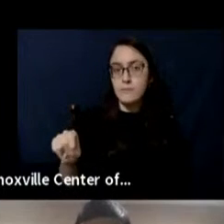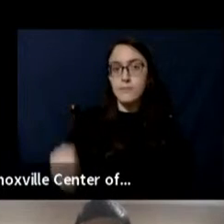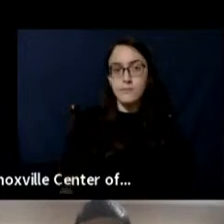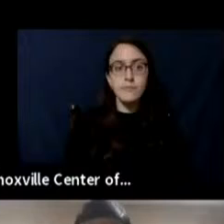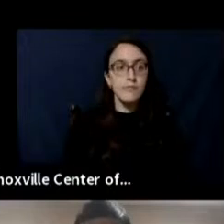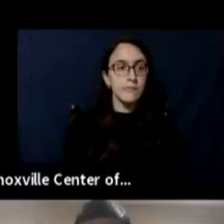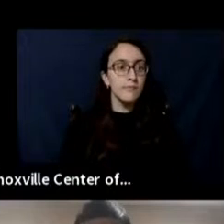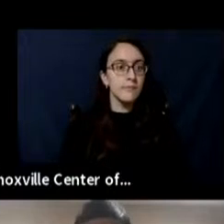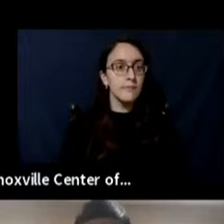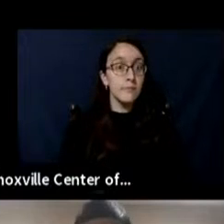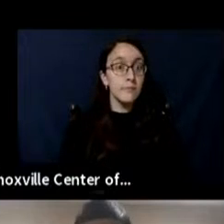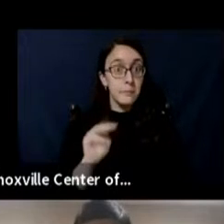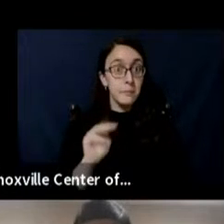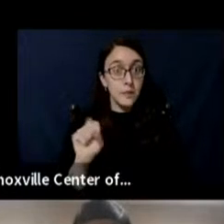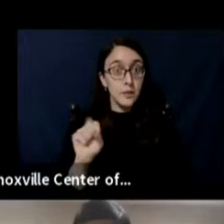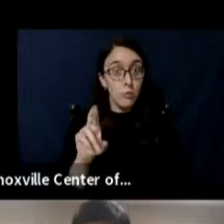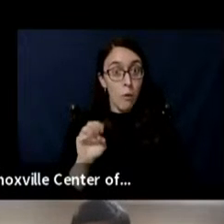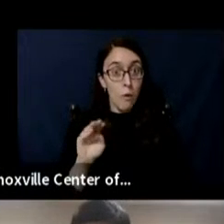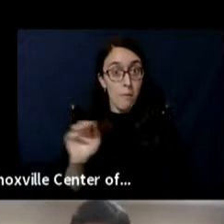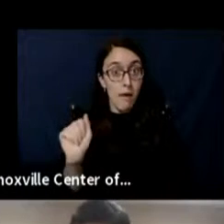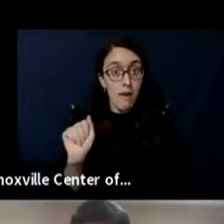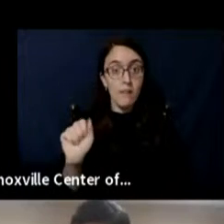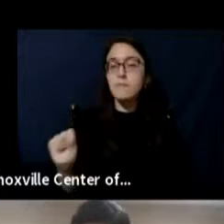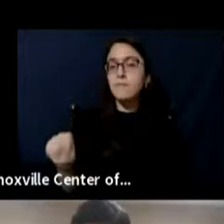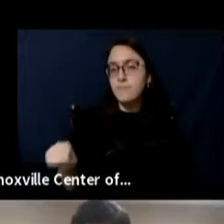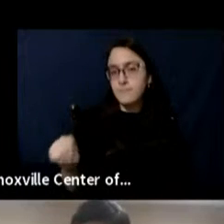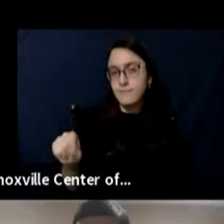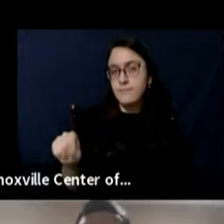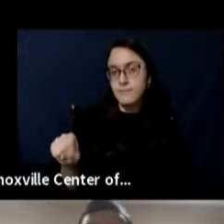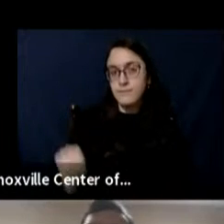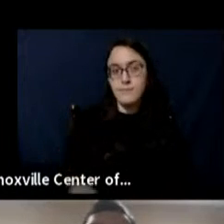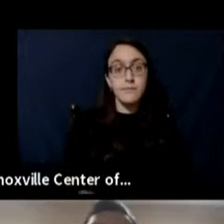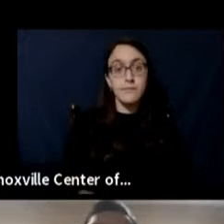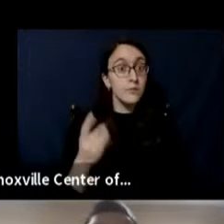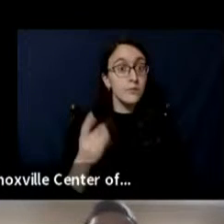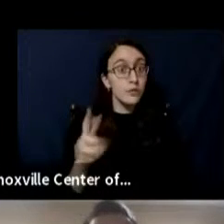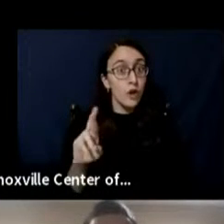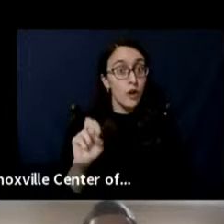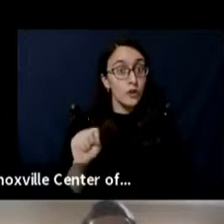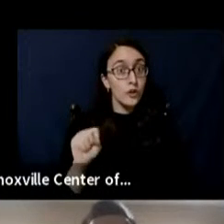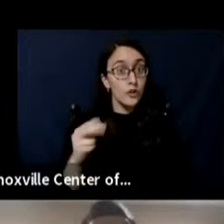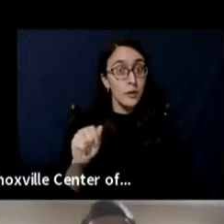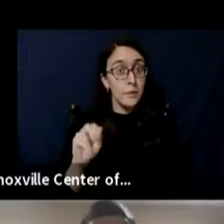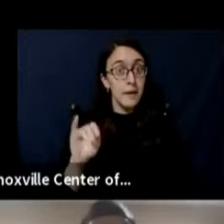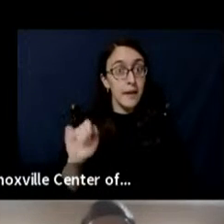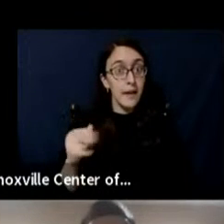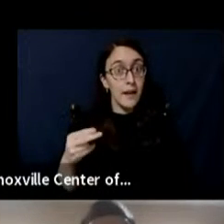Ms. Roma? Yes. Dr. Shamia? Yes.